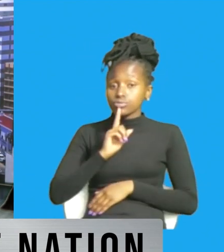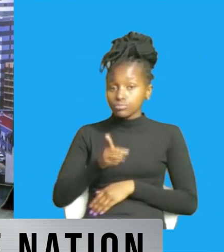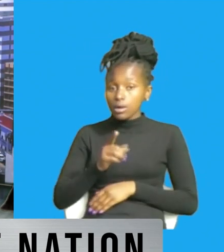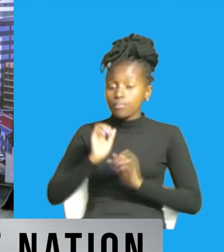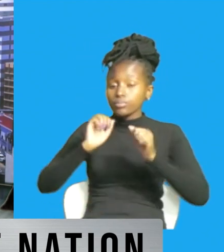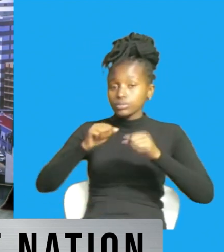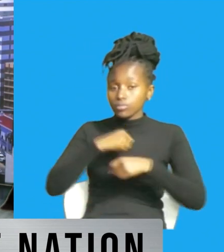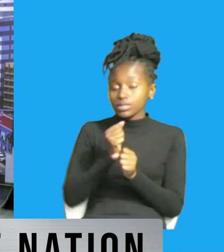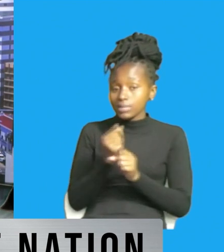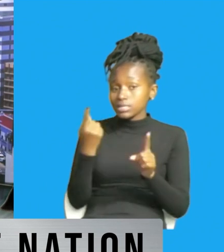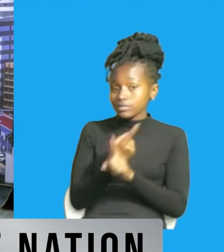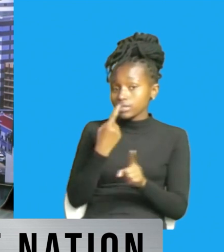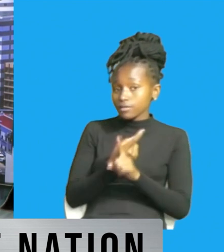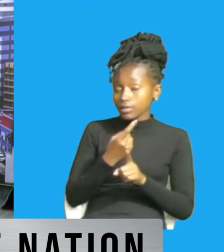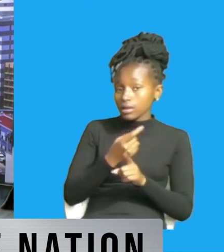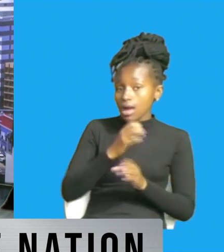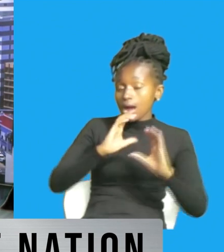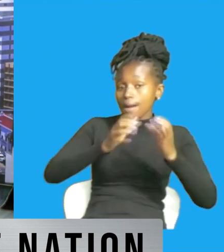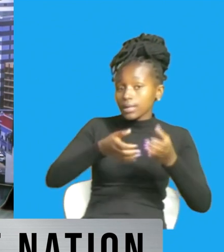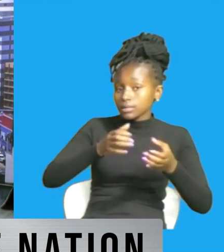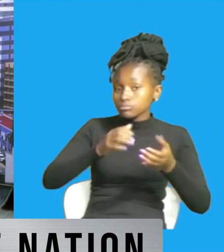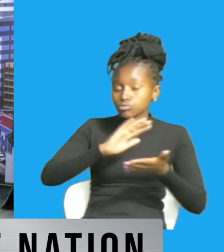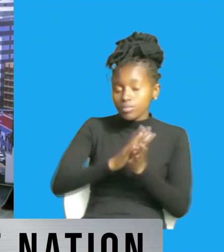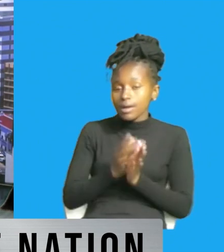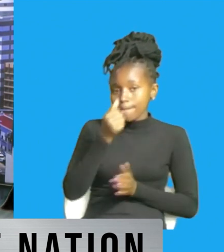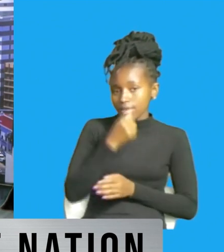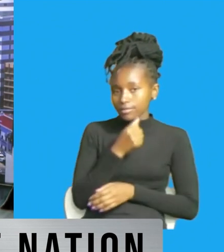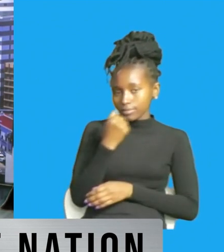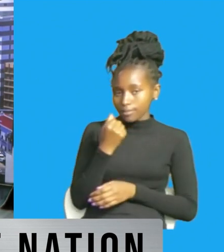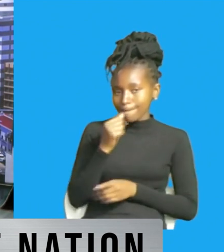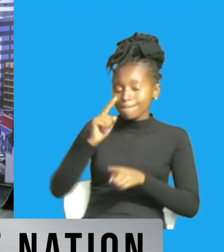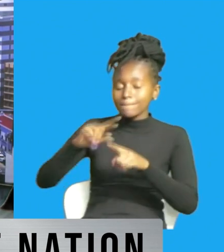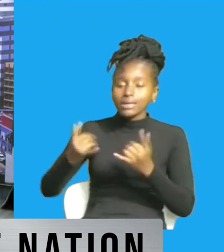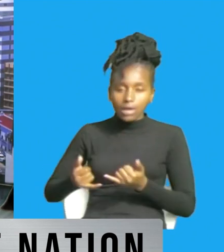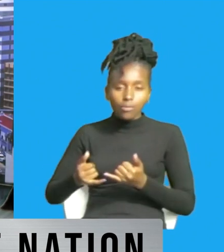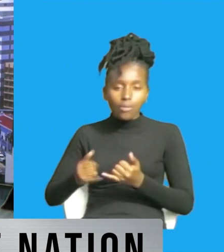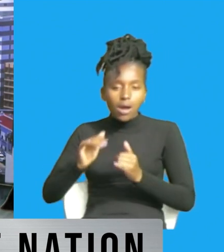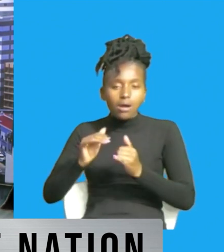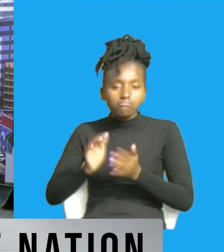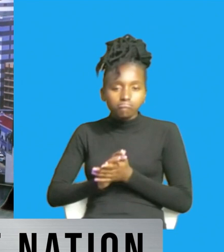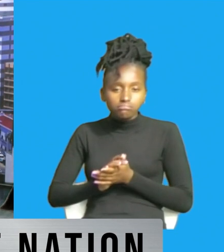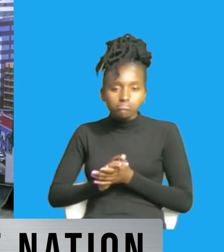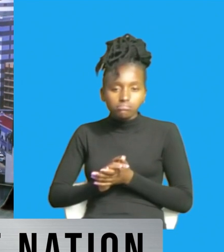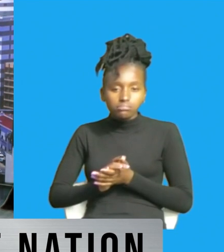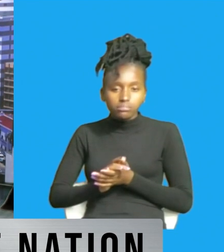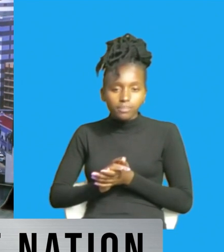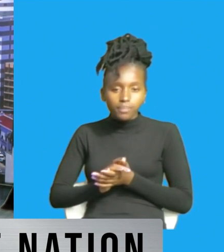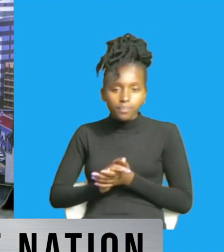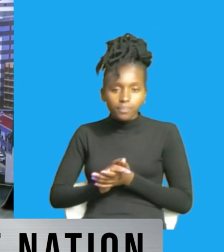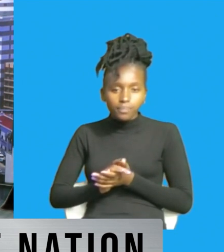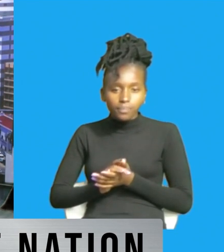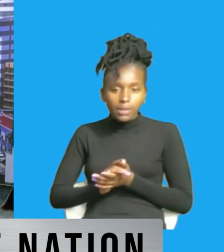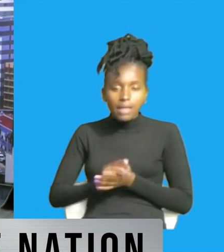even before they are discussing this one. The amendments that they are trying to bring should not be to